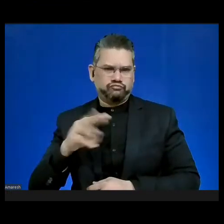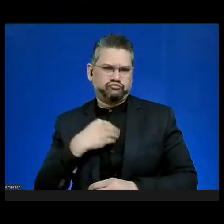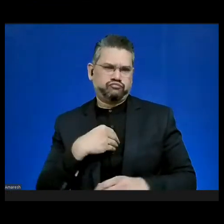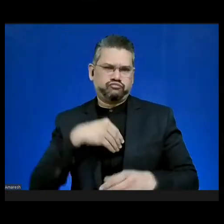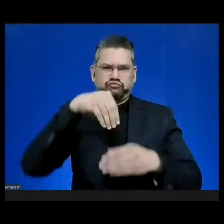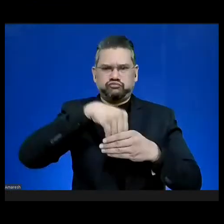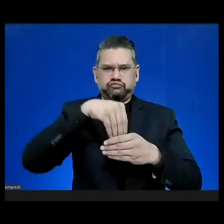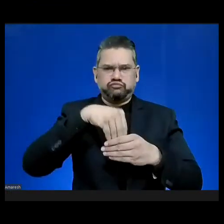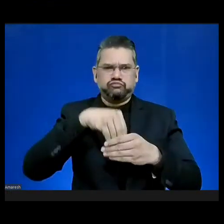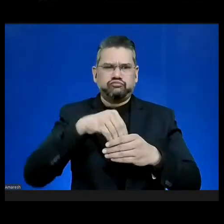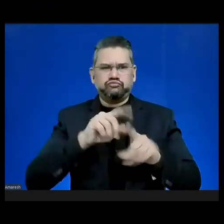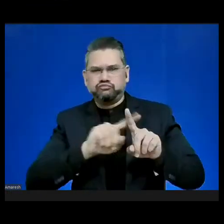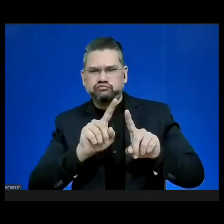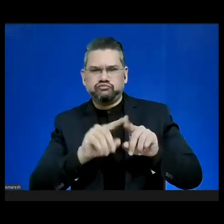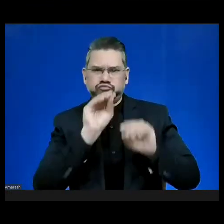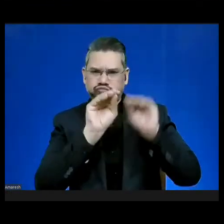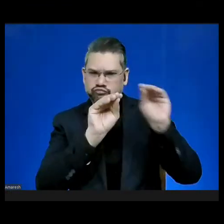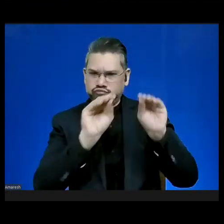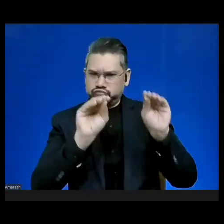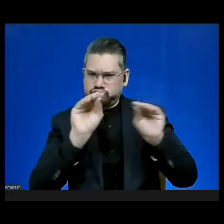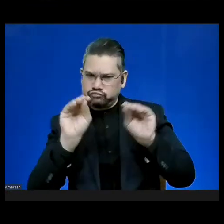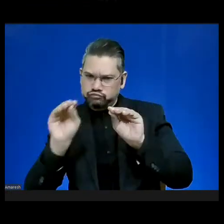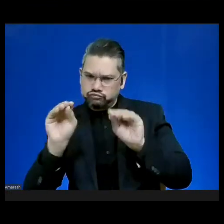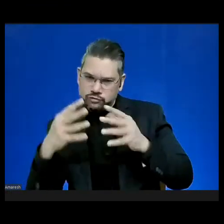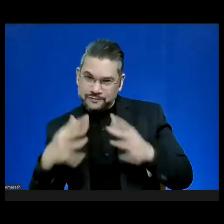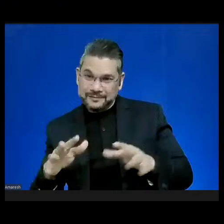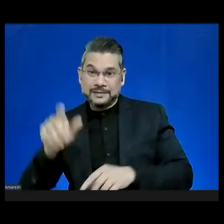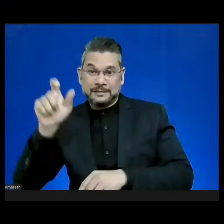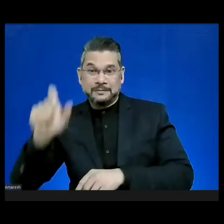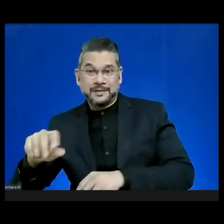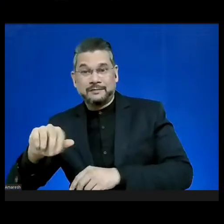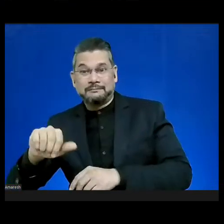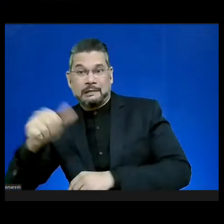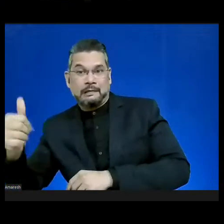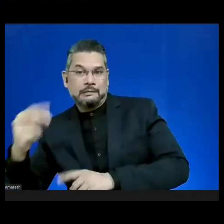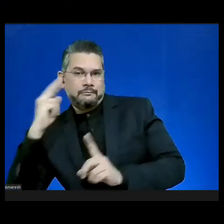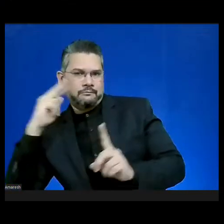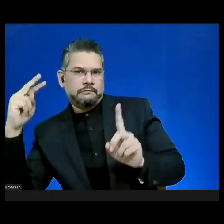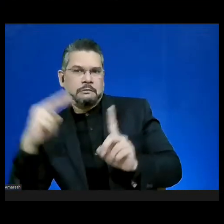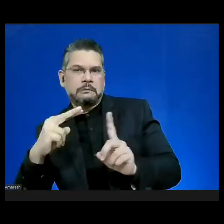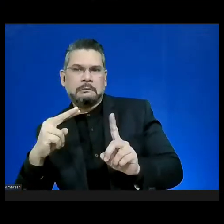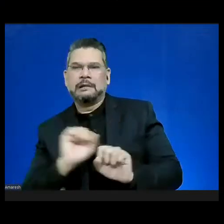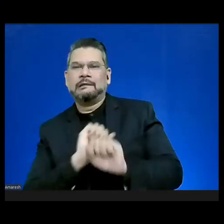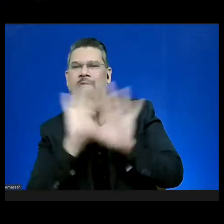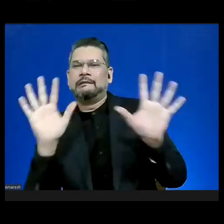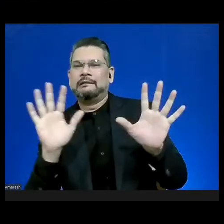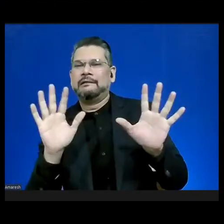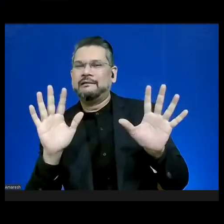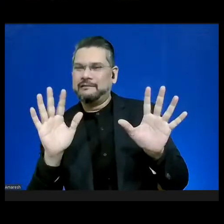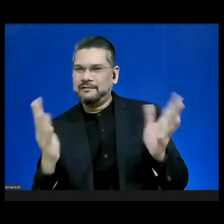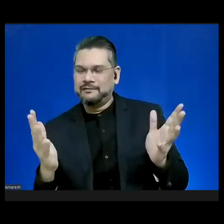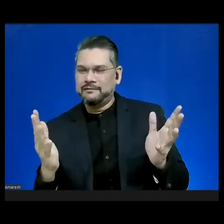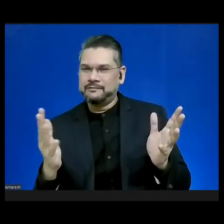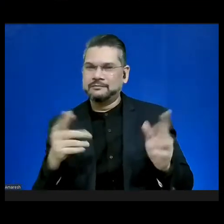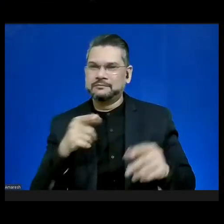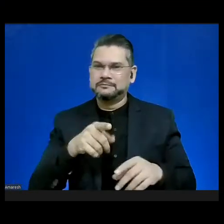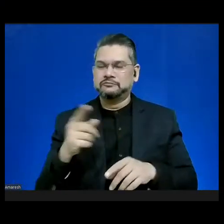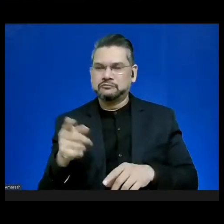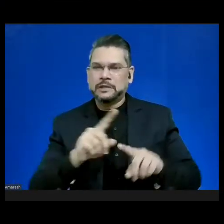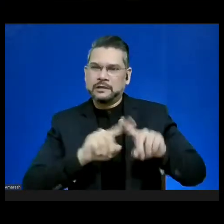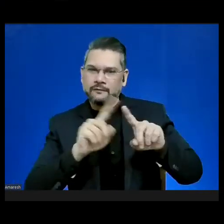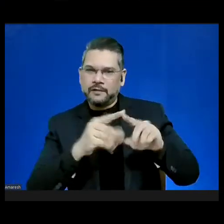content is all about. And then operable means that probably the navigations and other things that you